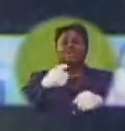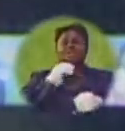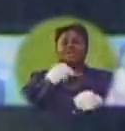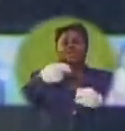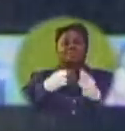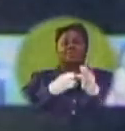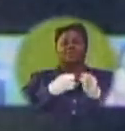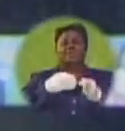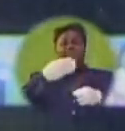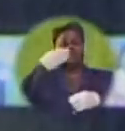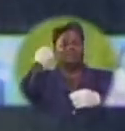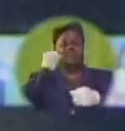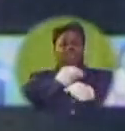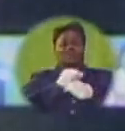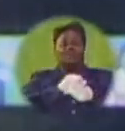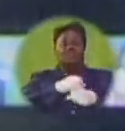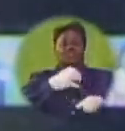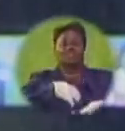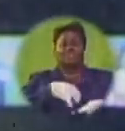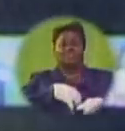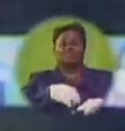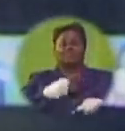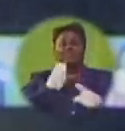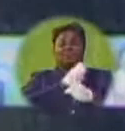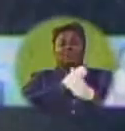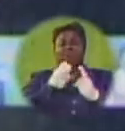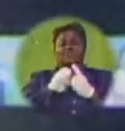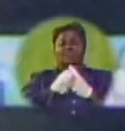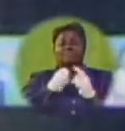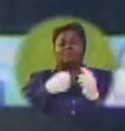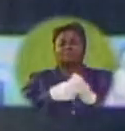better working conditions for the employees at the division.